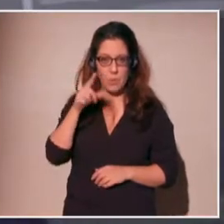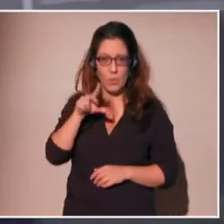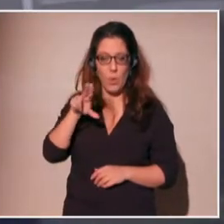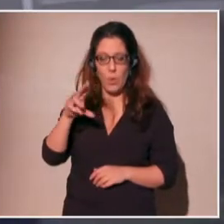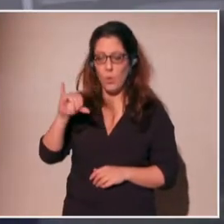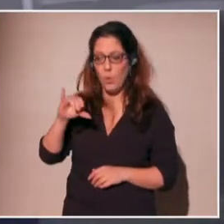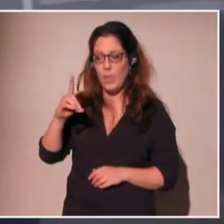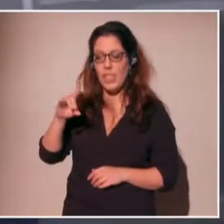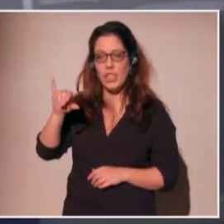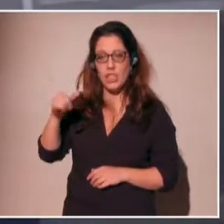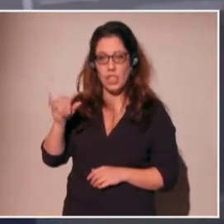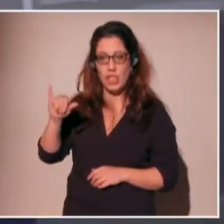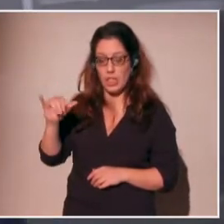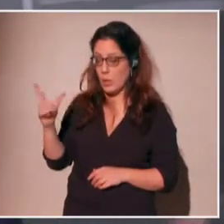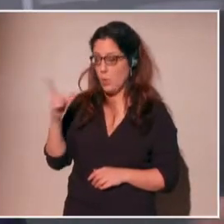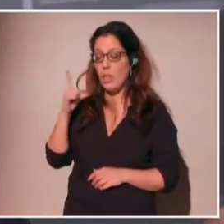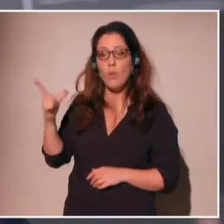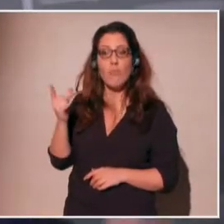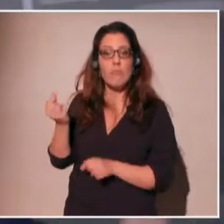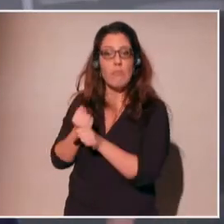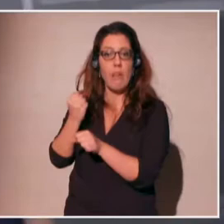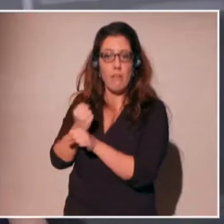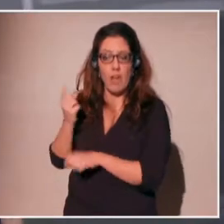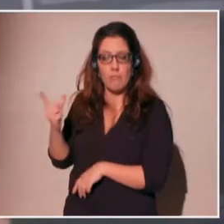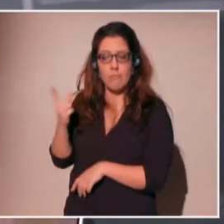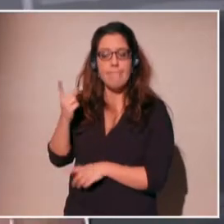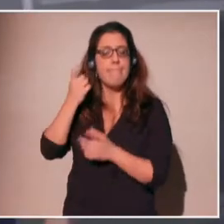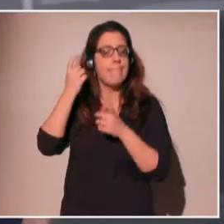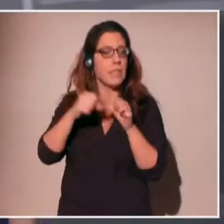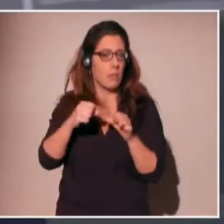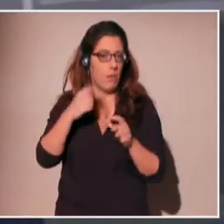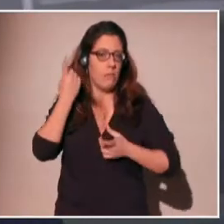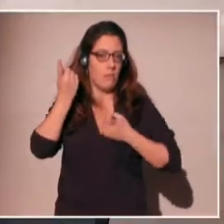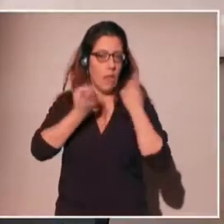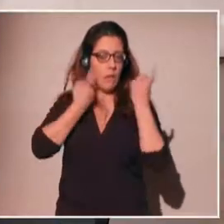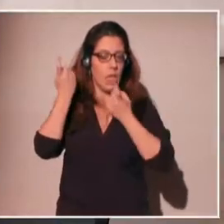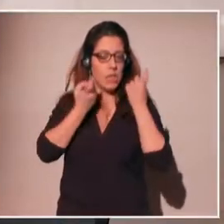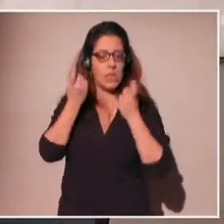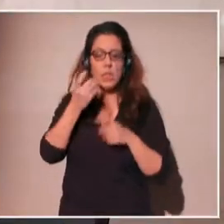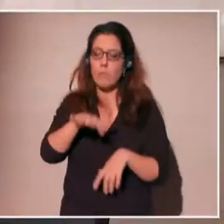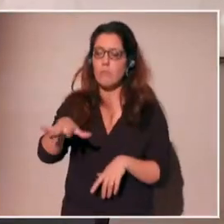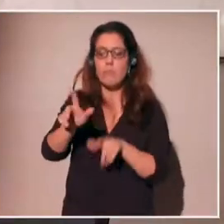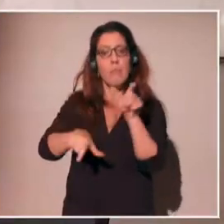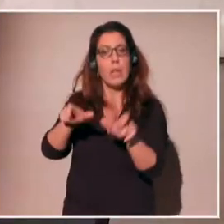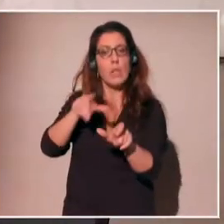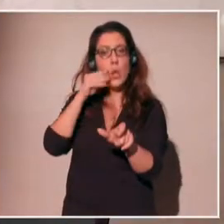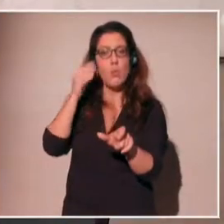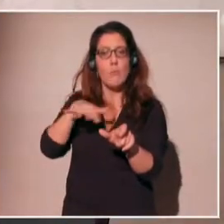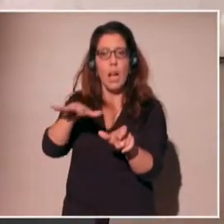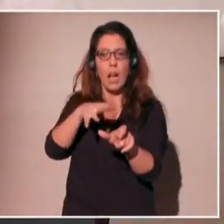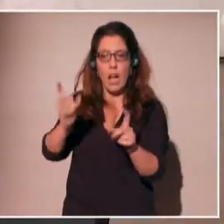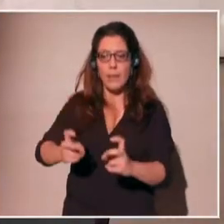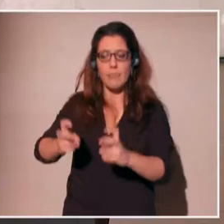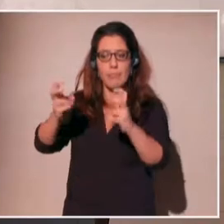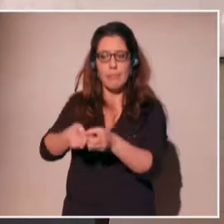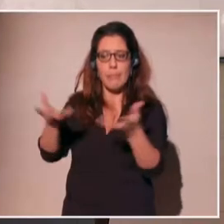augment people with AI. It's really, we are clearly in the area of the augmented people. And you know, any people joining